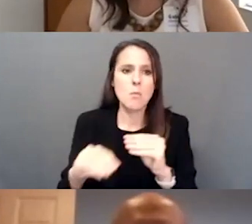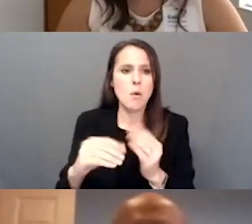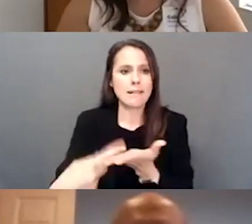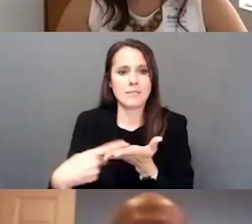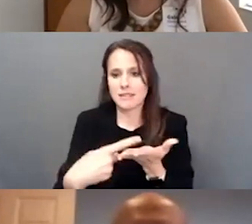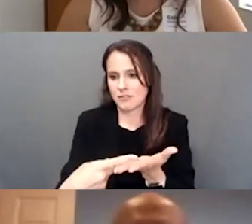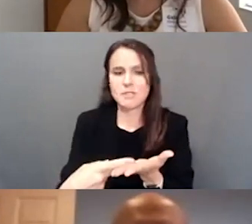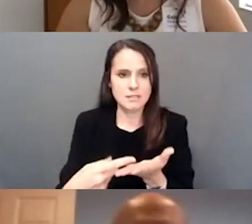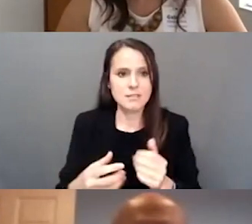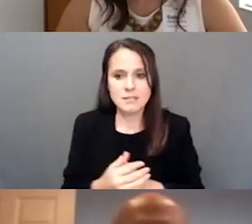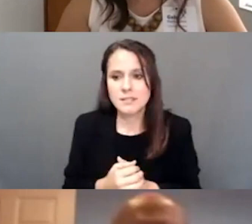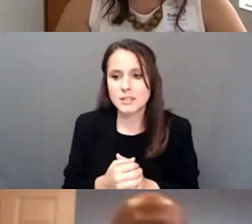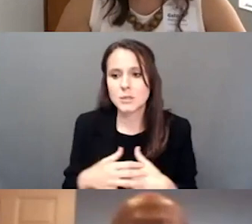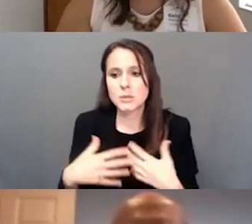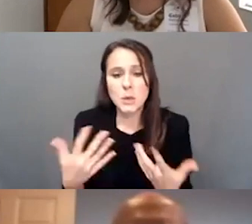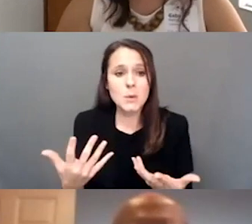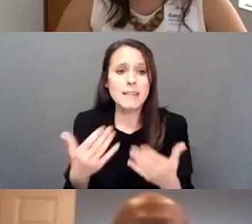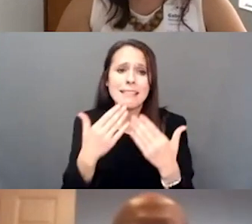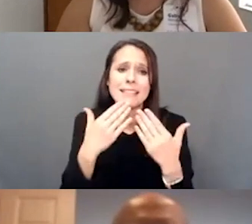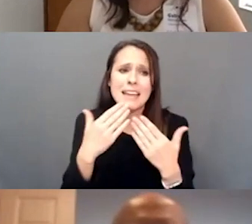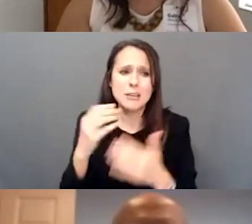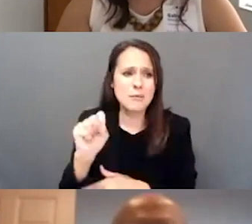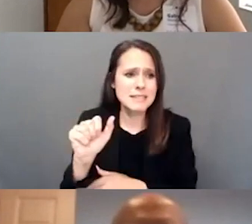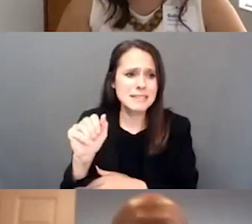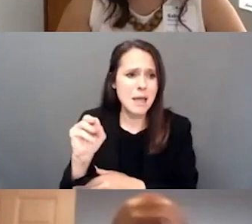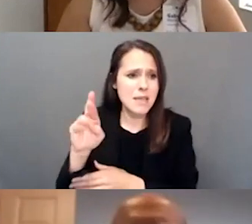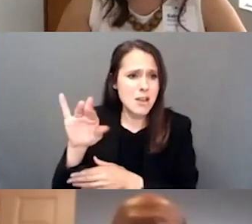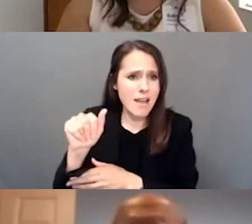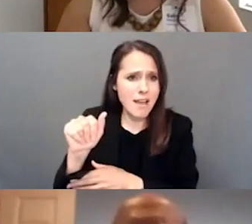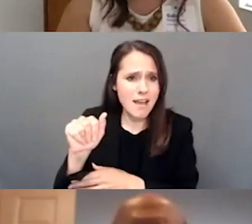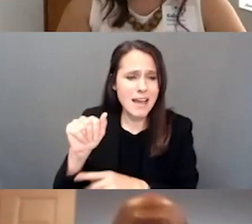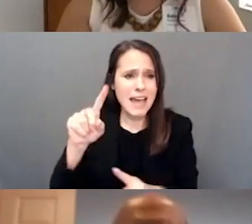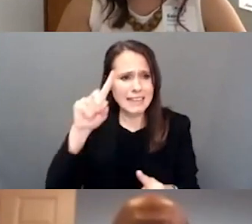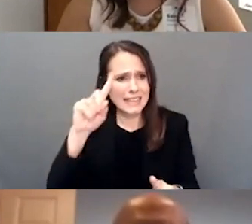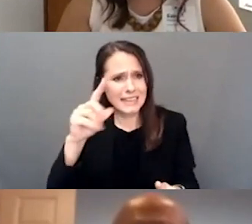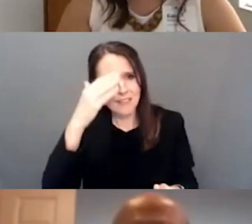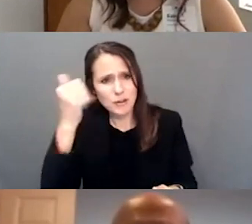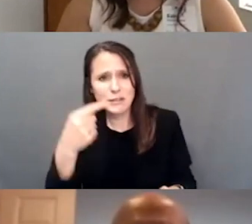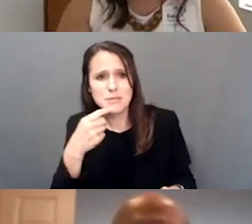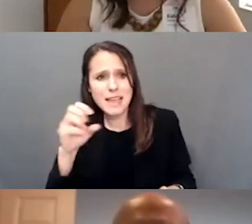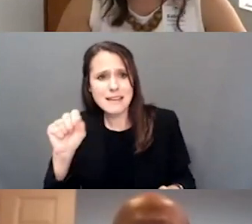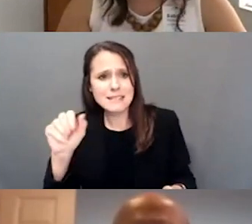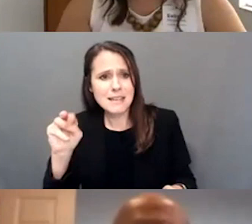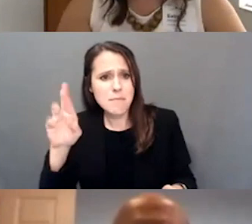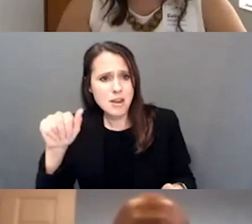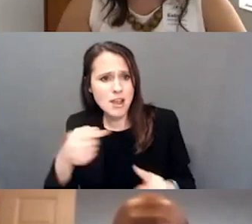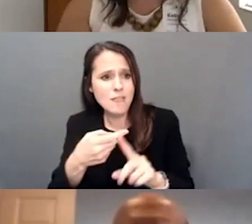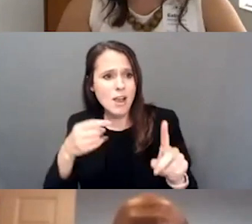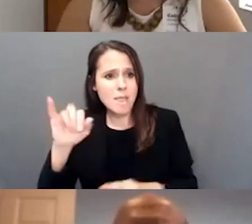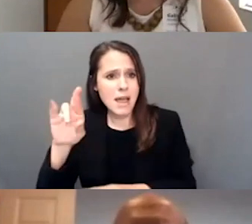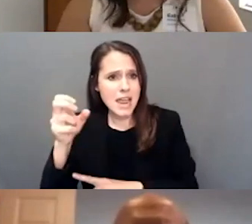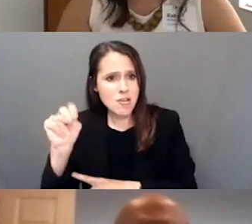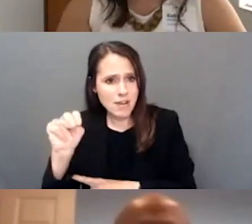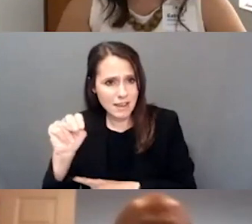So, and thank you, Samira. I don't know, I think I forgot to say that Samira is from Iran.